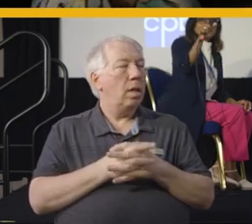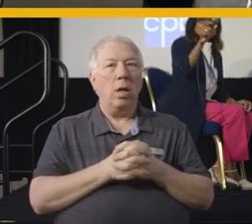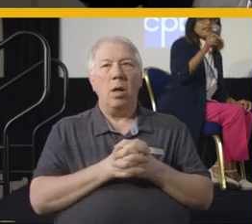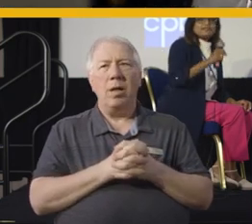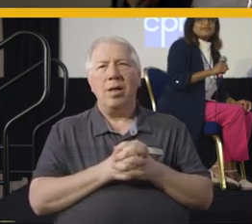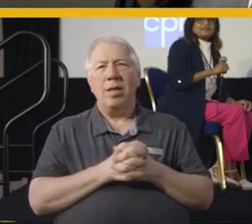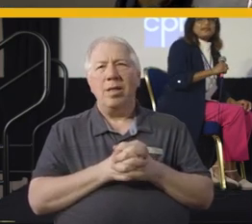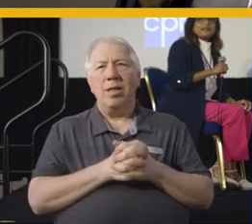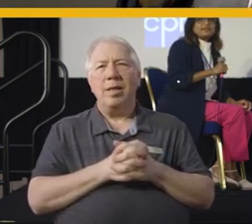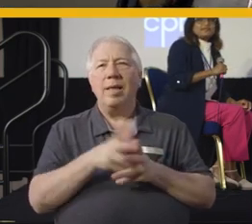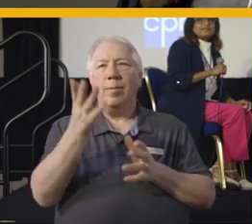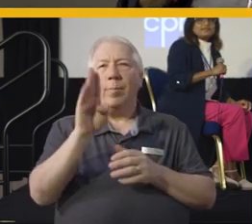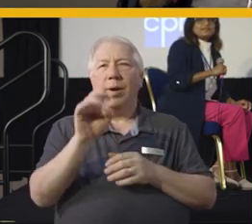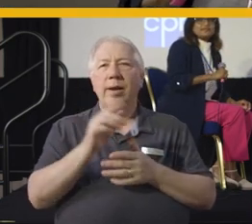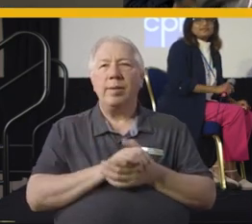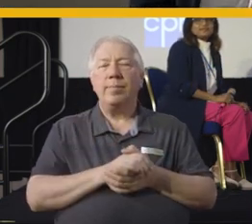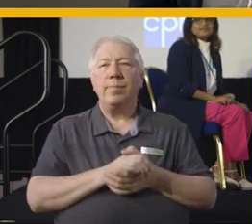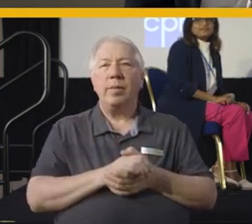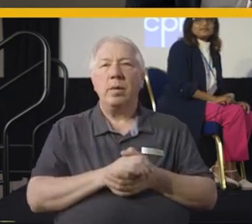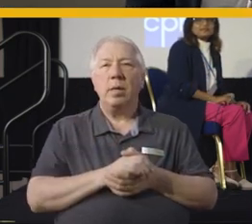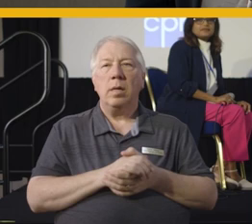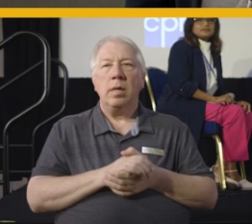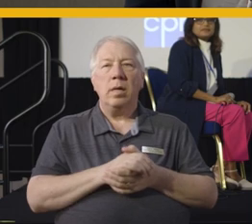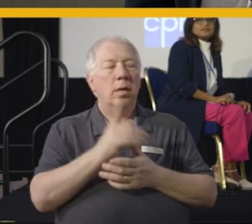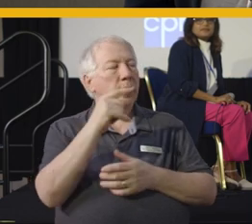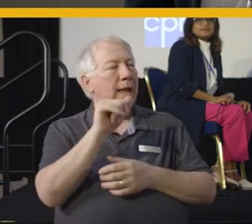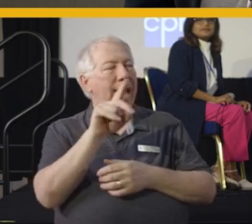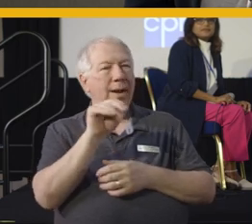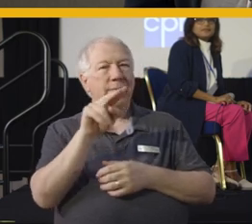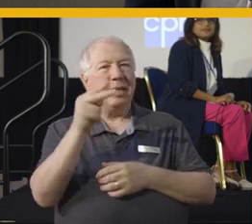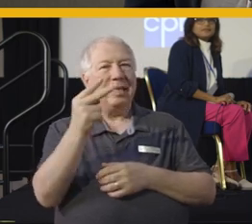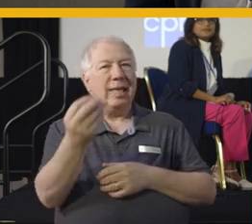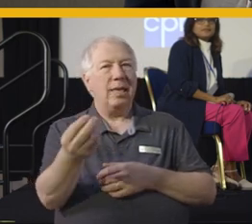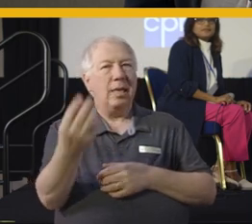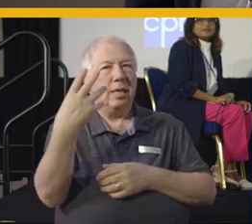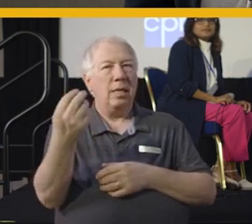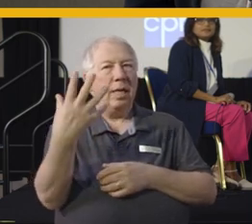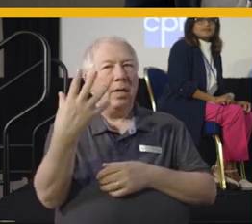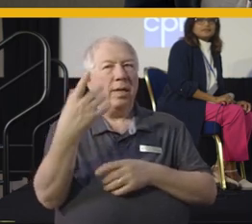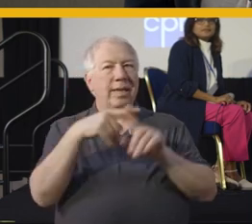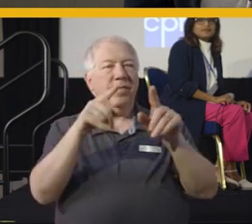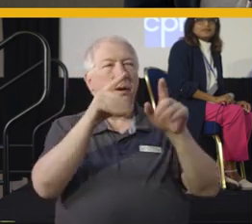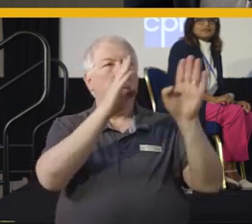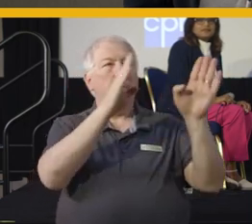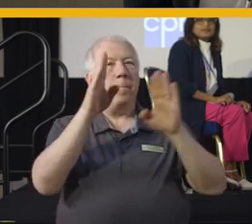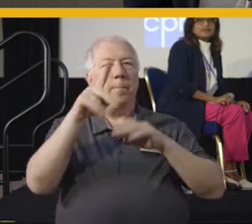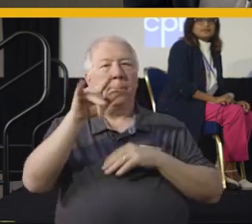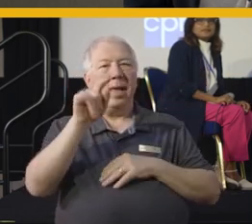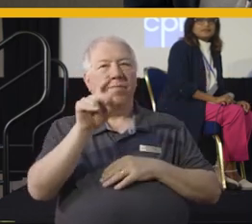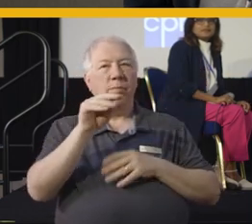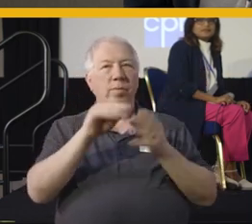Oh, me? Brad. I had a question for Adam. That second slide that had the different platforms and the different